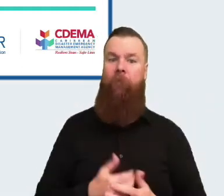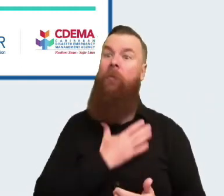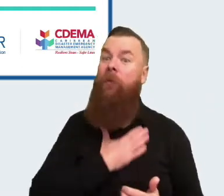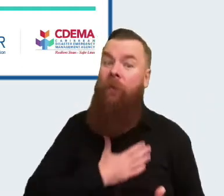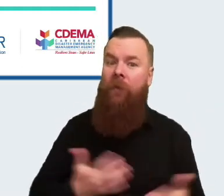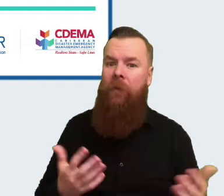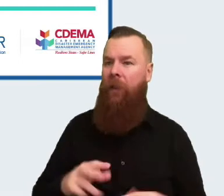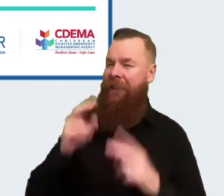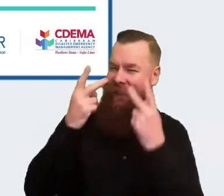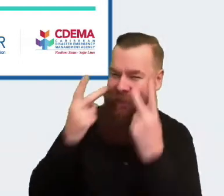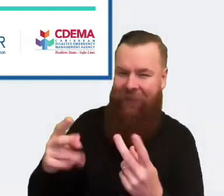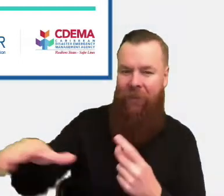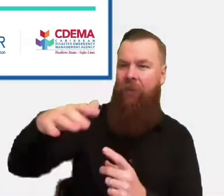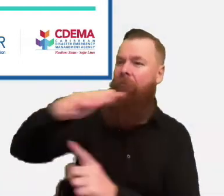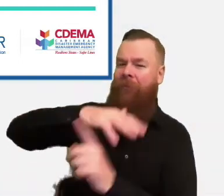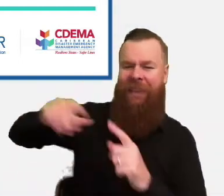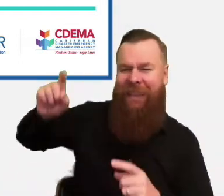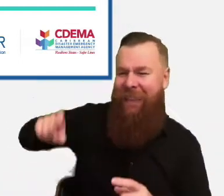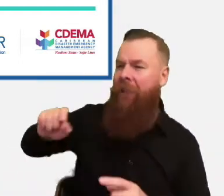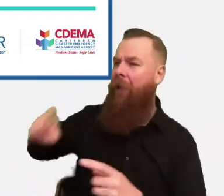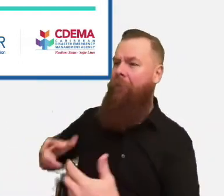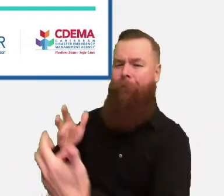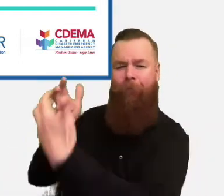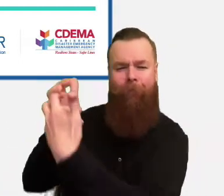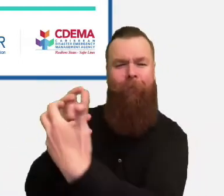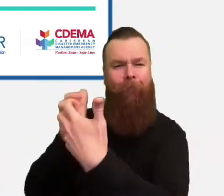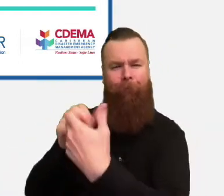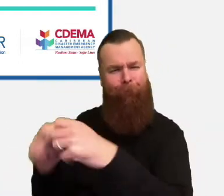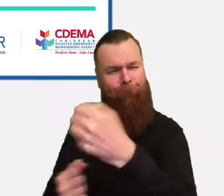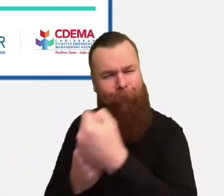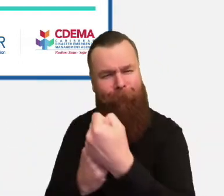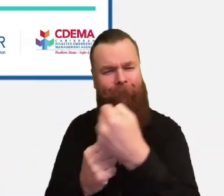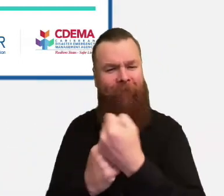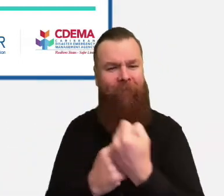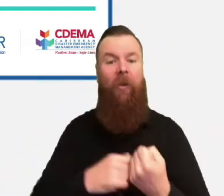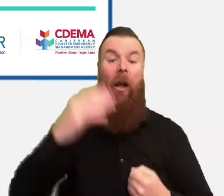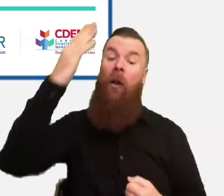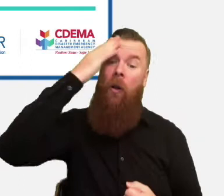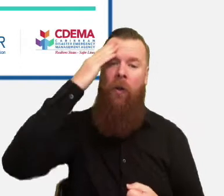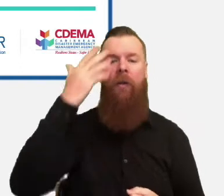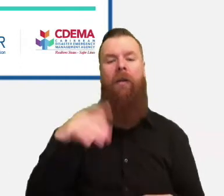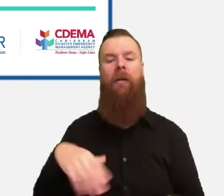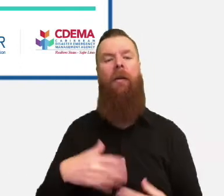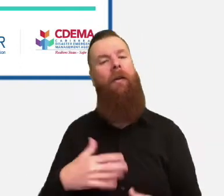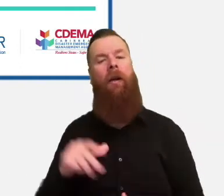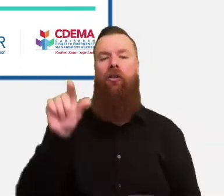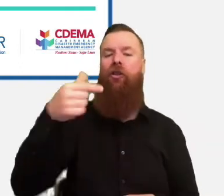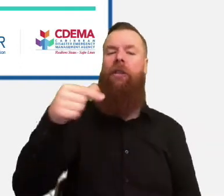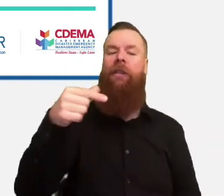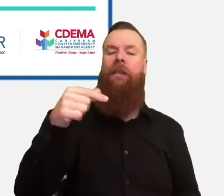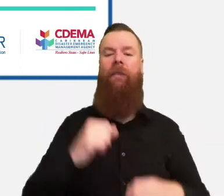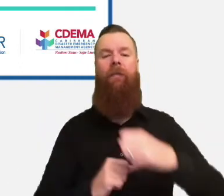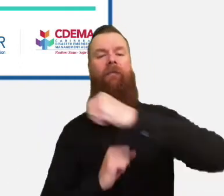many examples of green infrastructure already, and you see here green roofs. We have well-anchored vegetation to